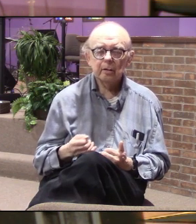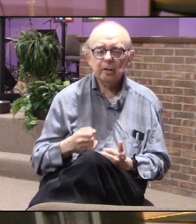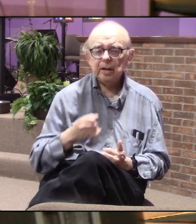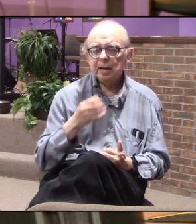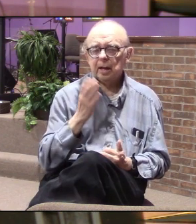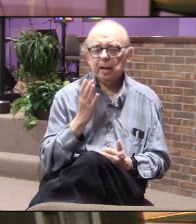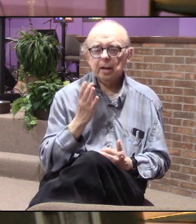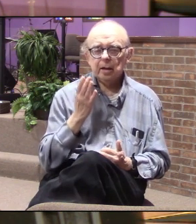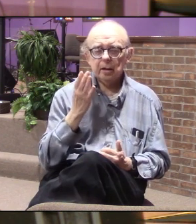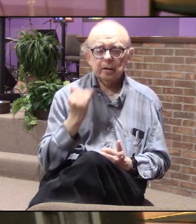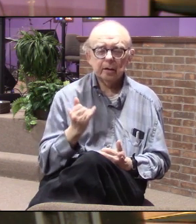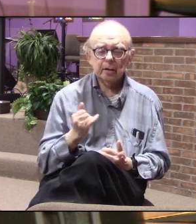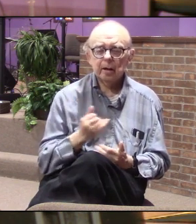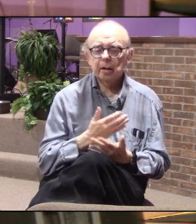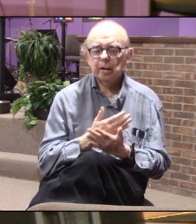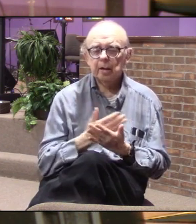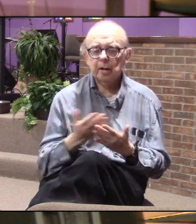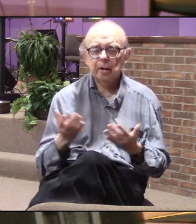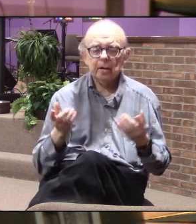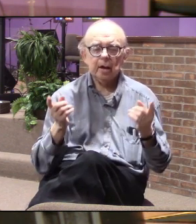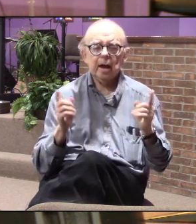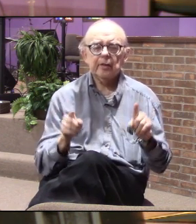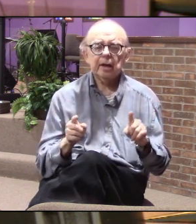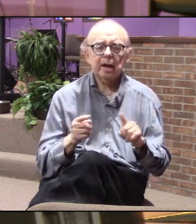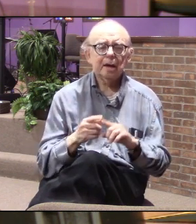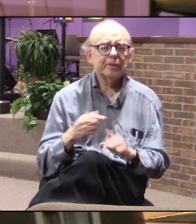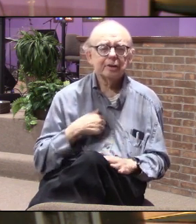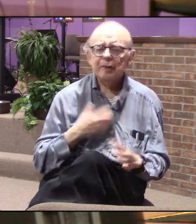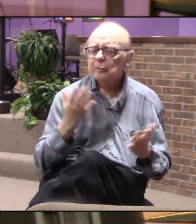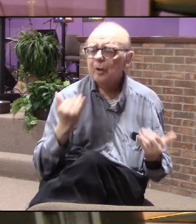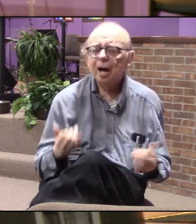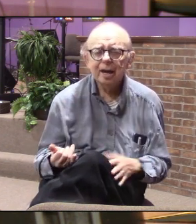God, why is everything happening to me?